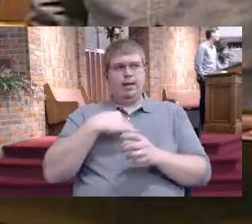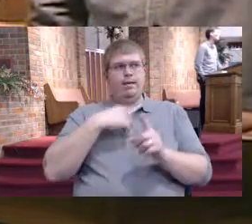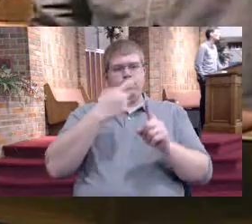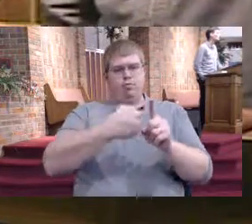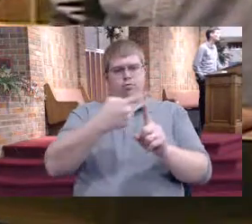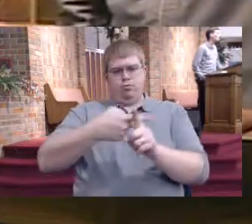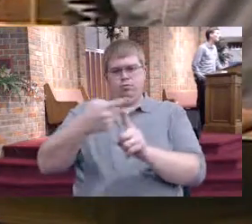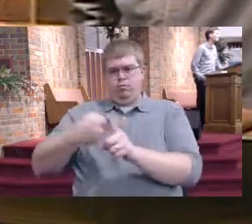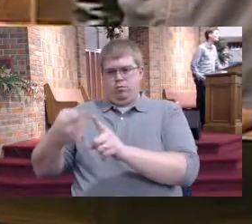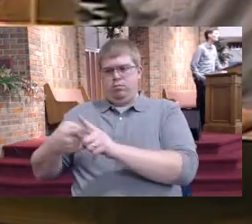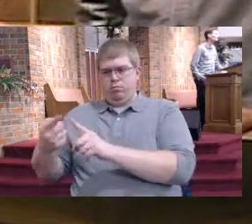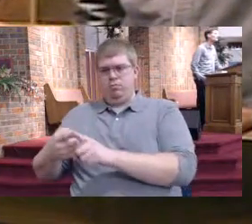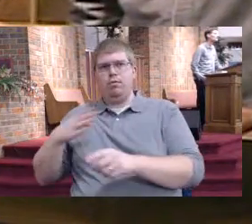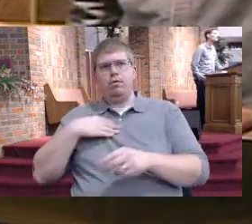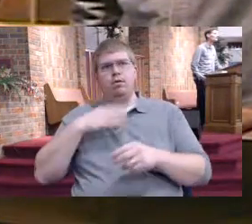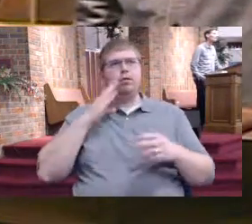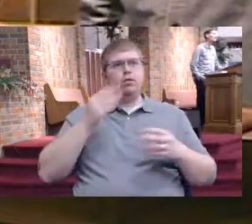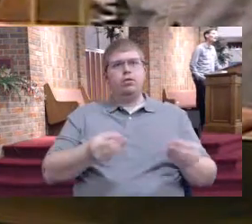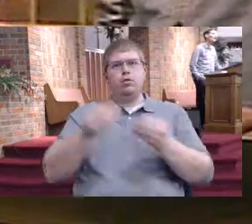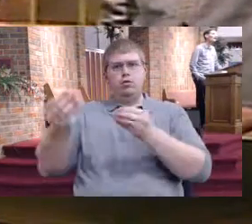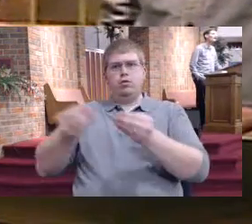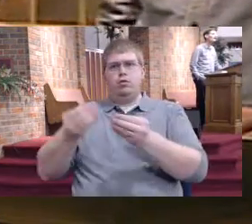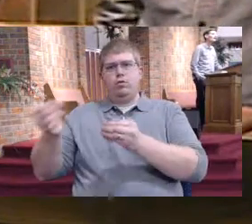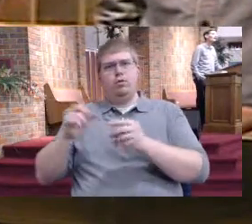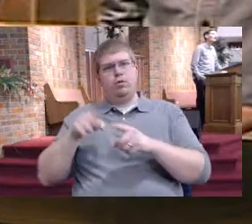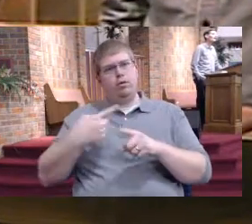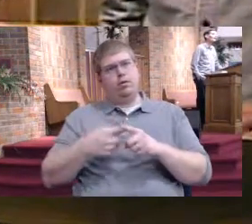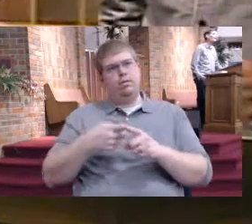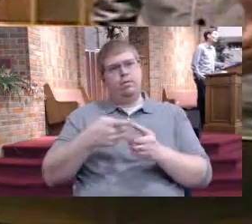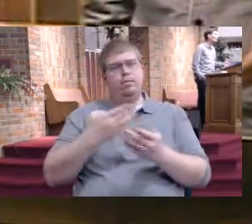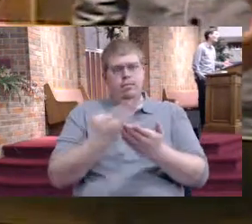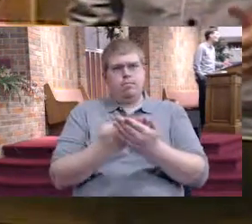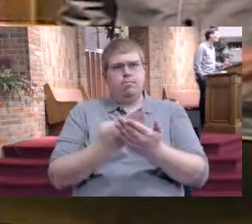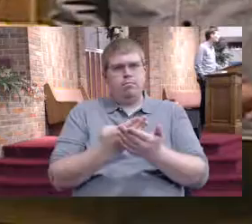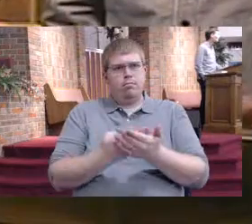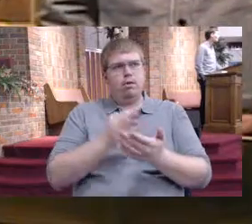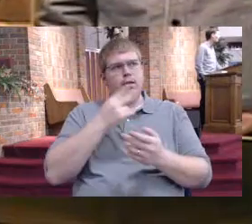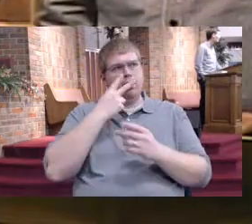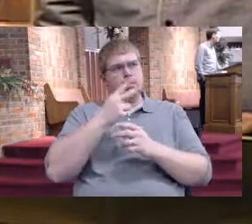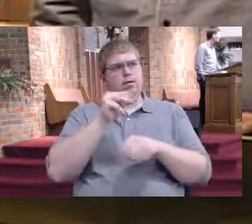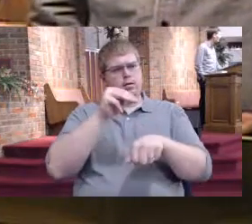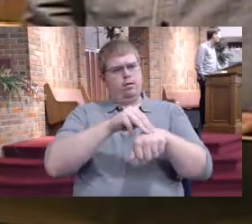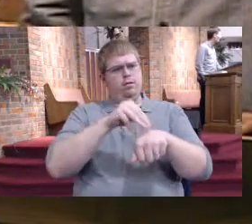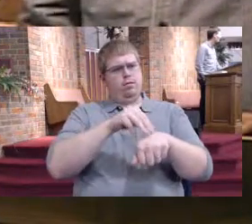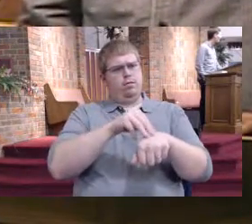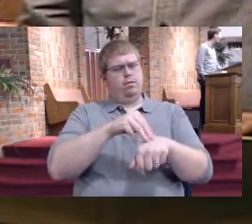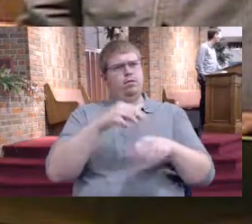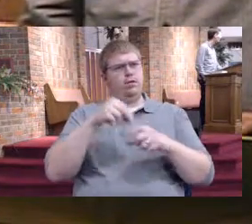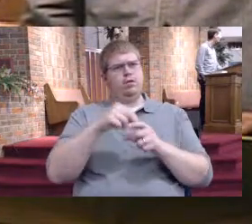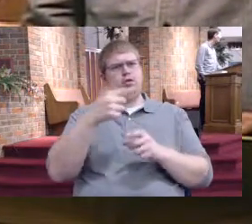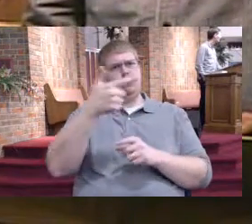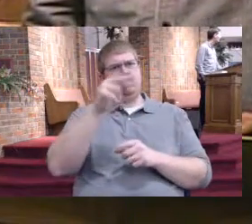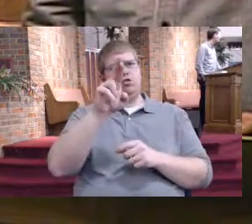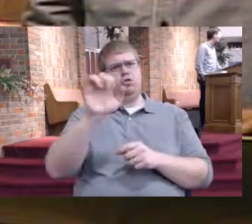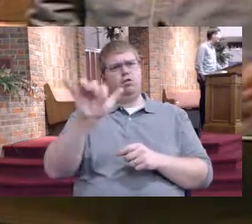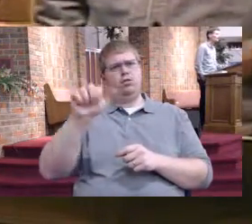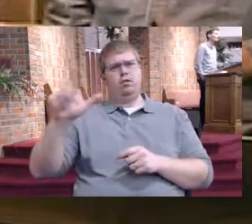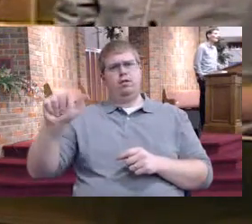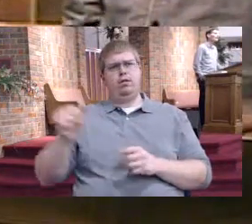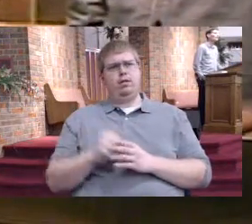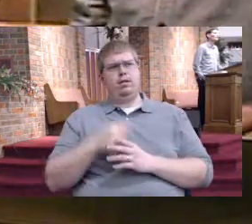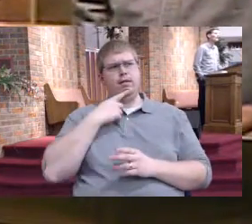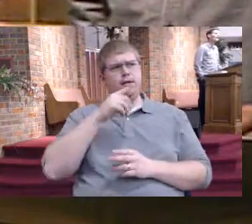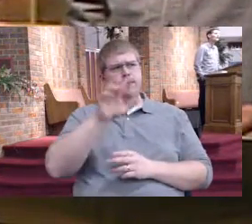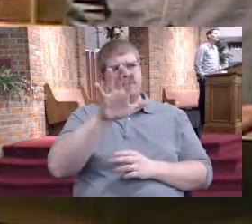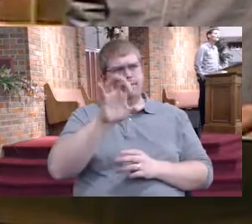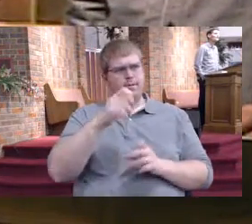reports from our church about our contributions, and we saw Maysville Church of Christ in Gurley, Alabama,